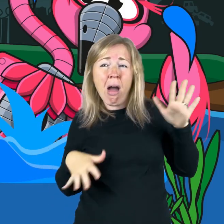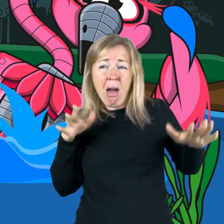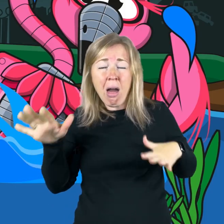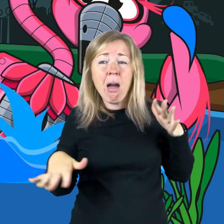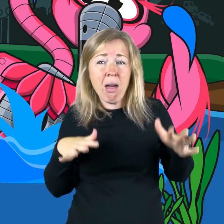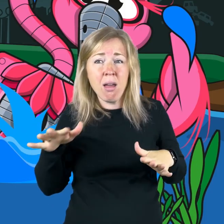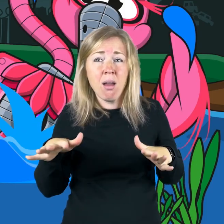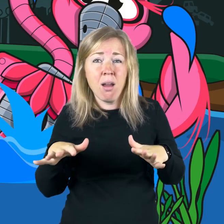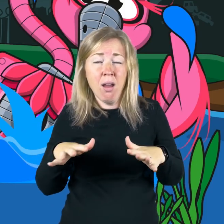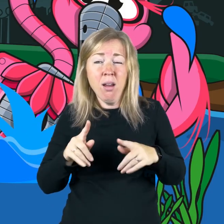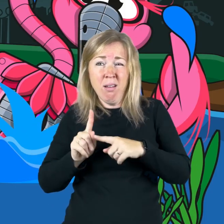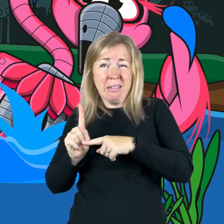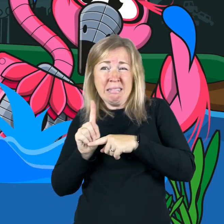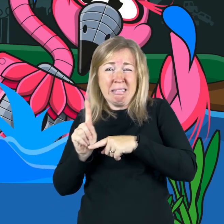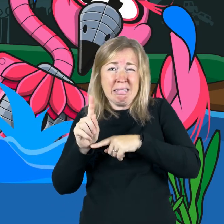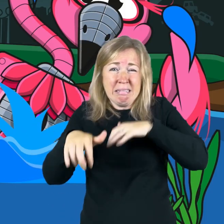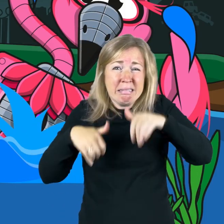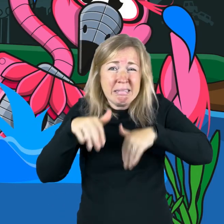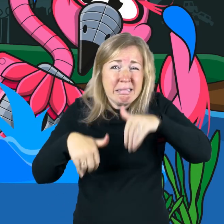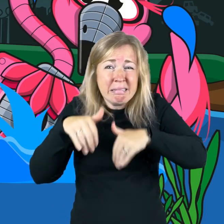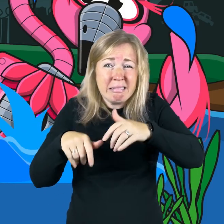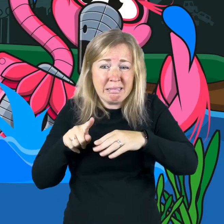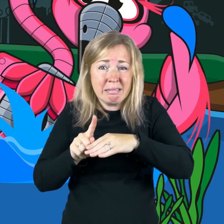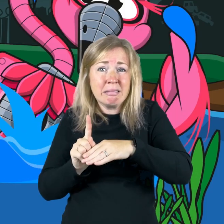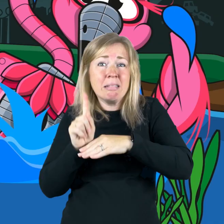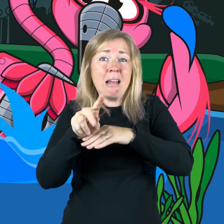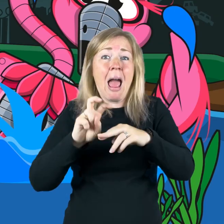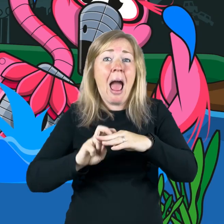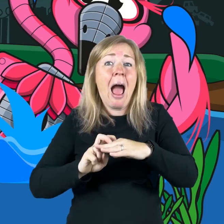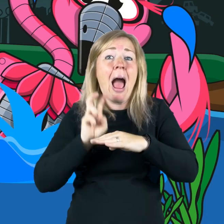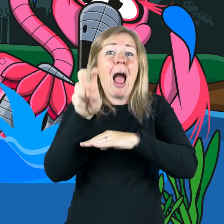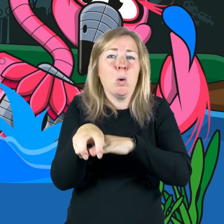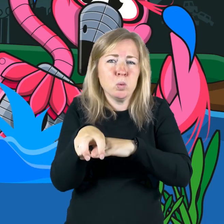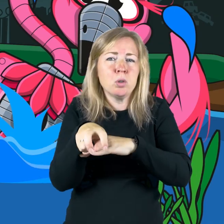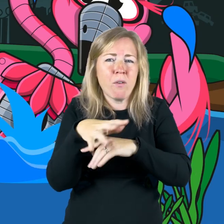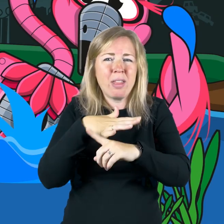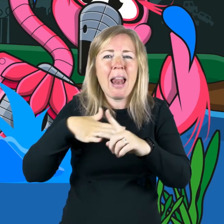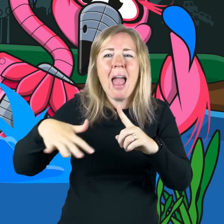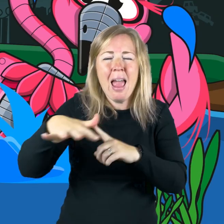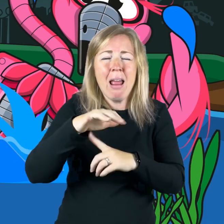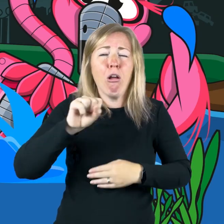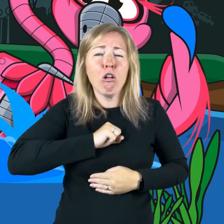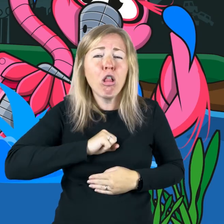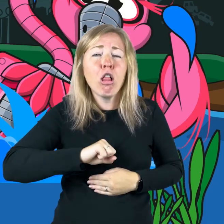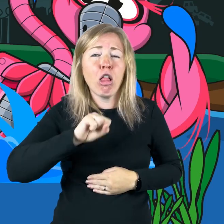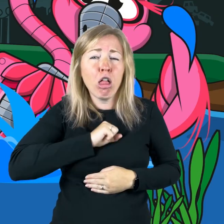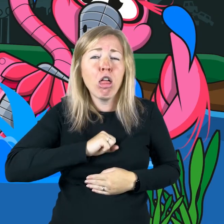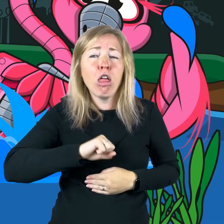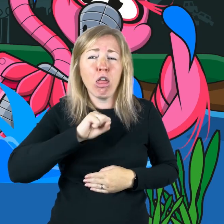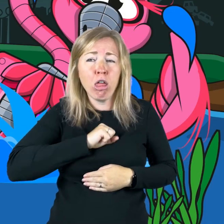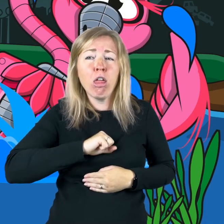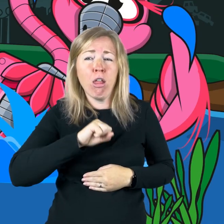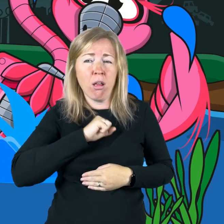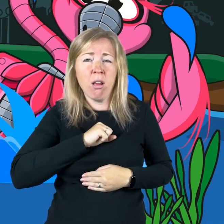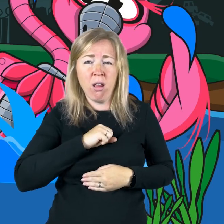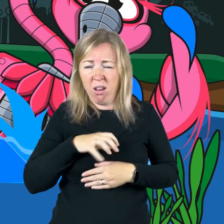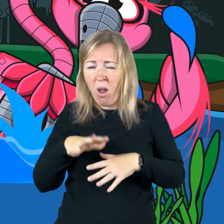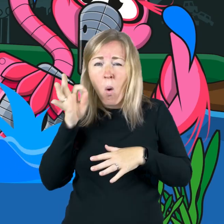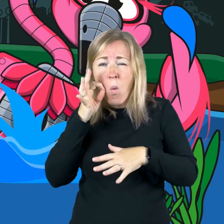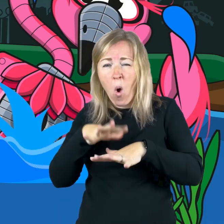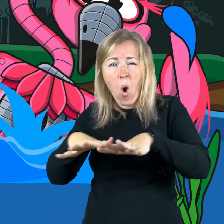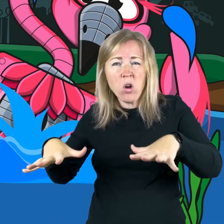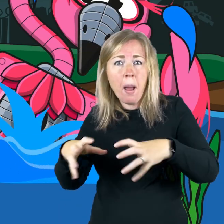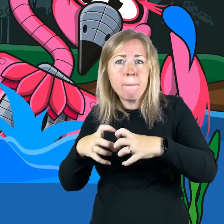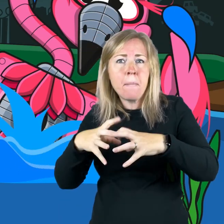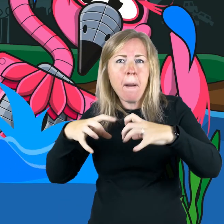cold. She came hurtling towards the edge of the lake, coughing and spluttering, leaving behind her a trail